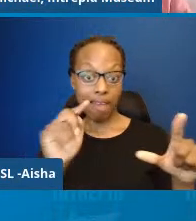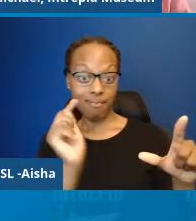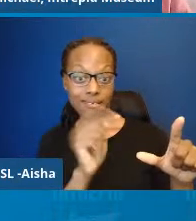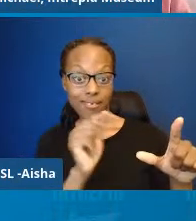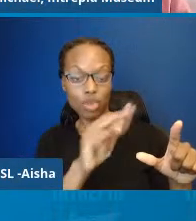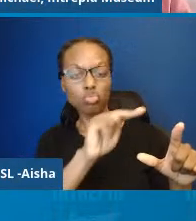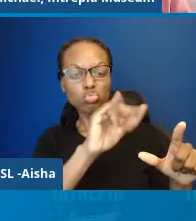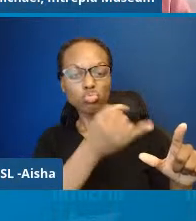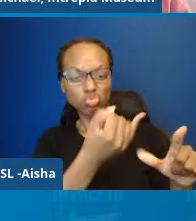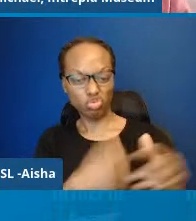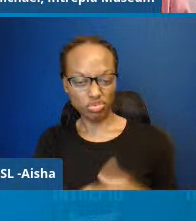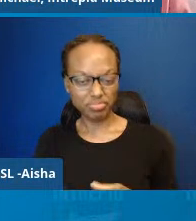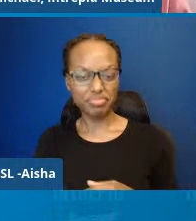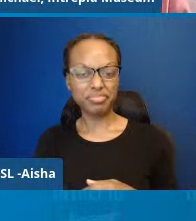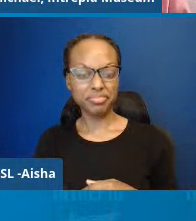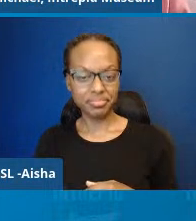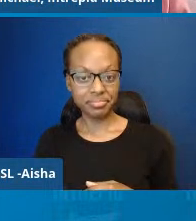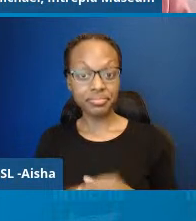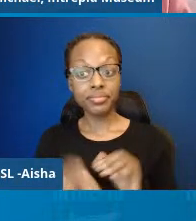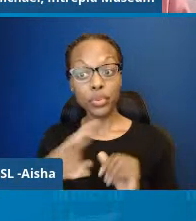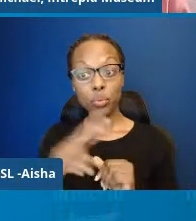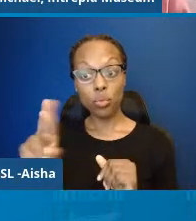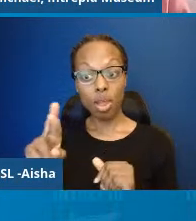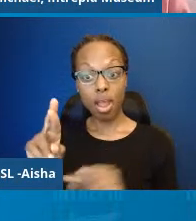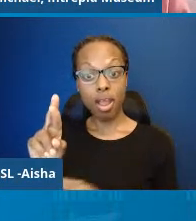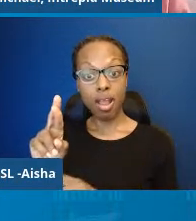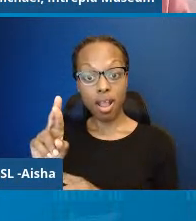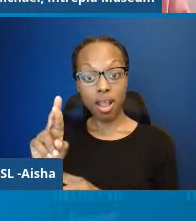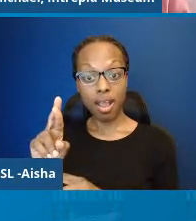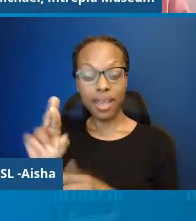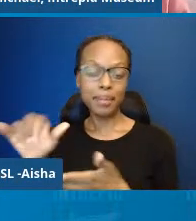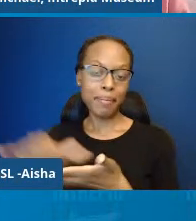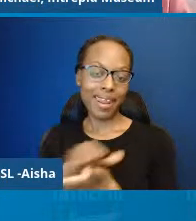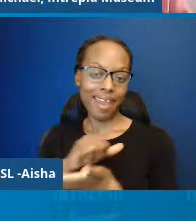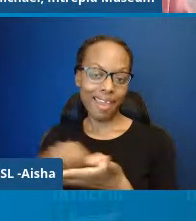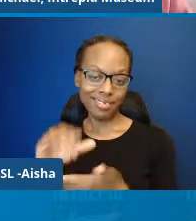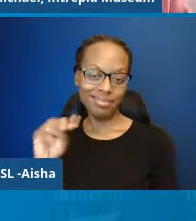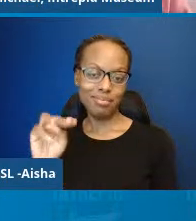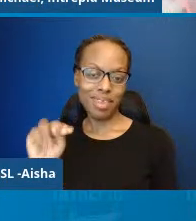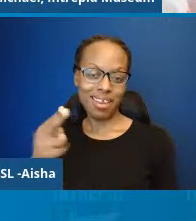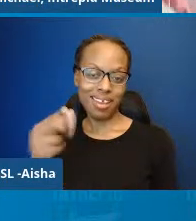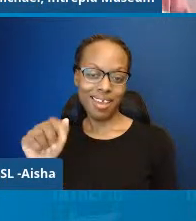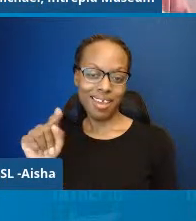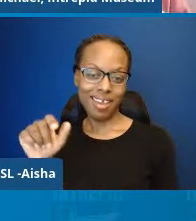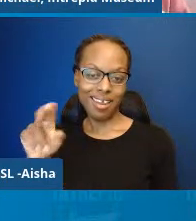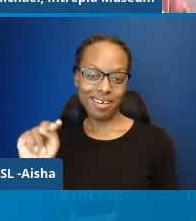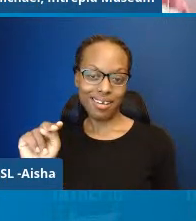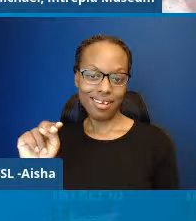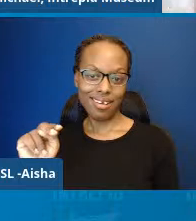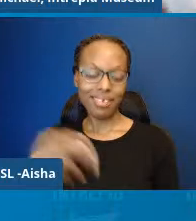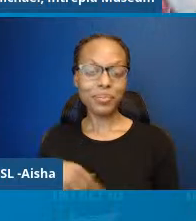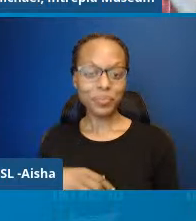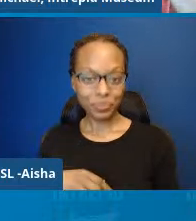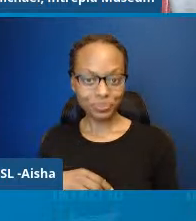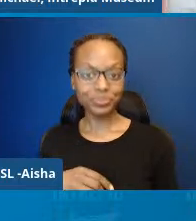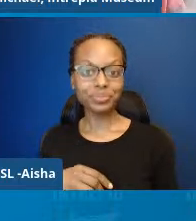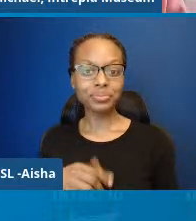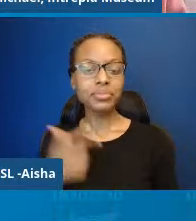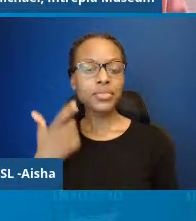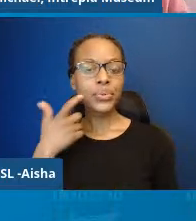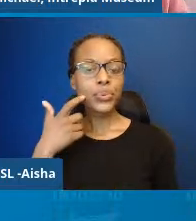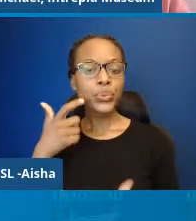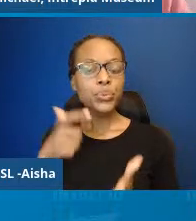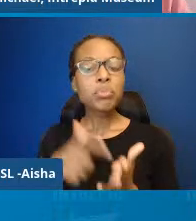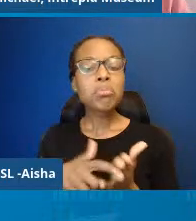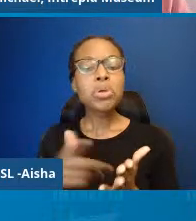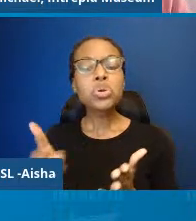state of New Jersey. On the right side, you have Manhattan. And I just want you to take a moment and point on your